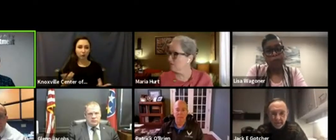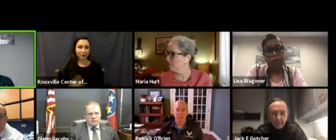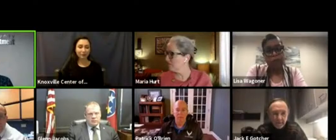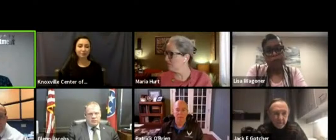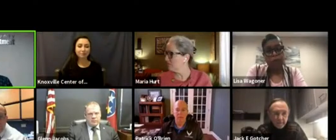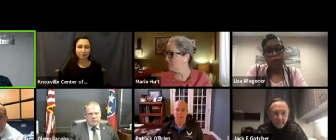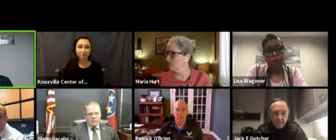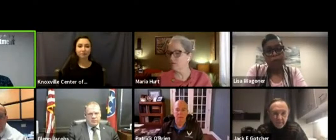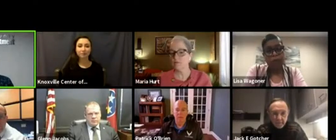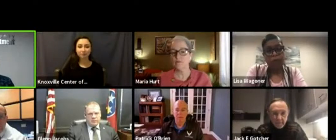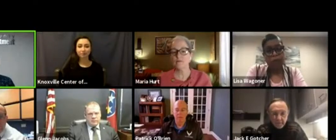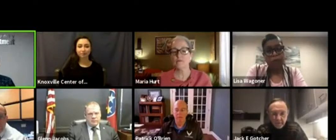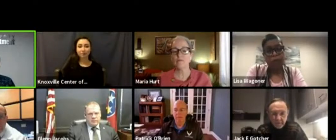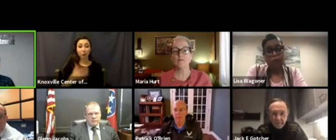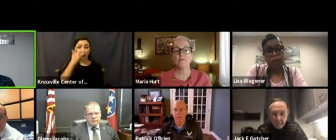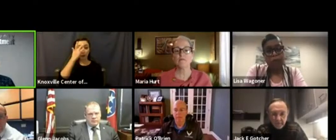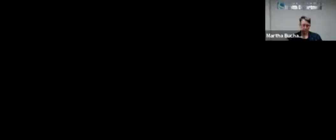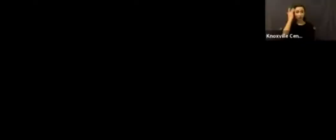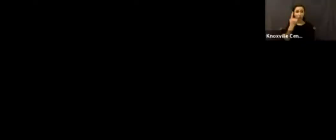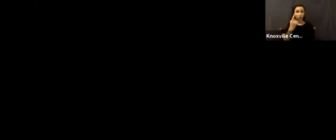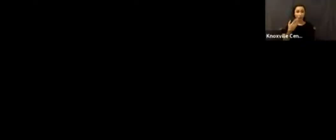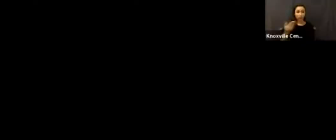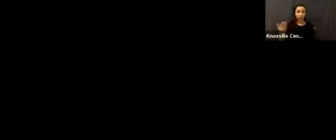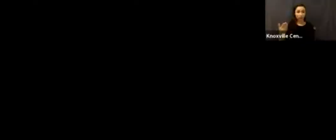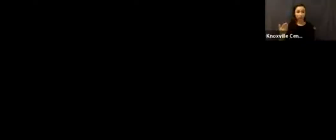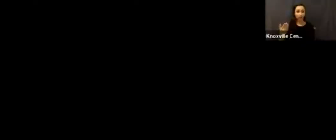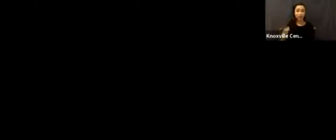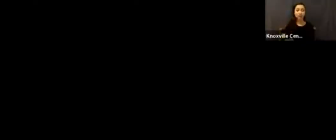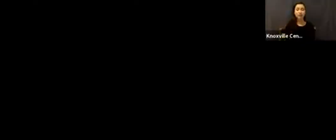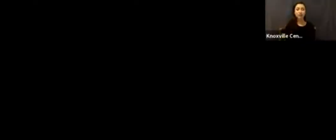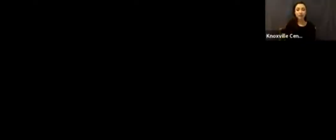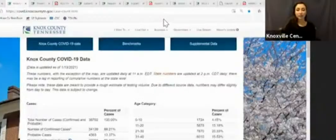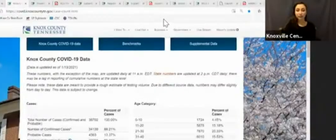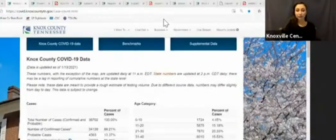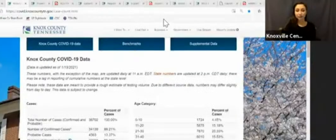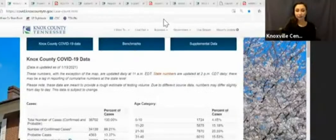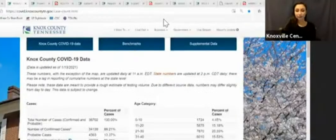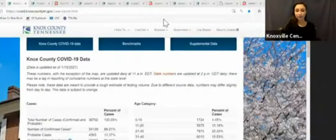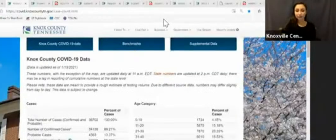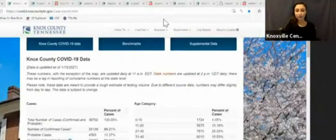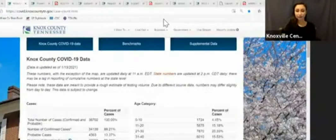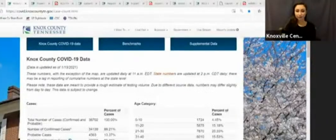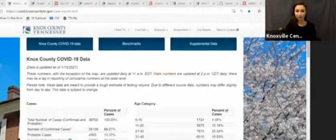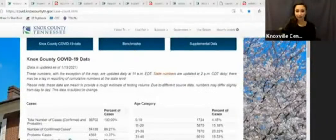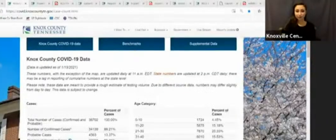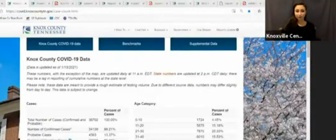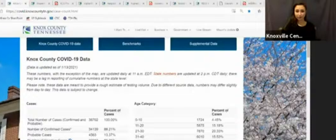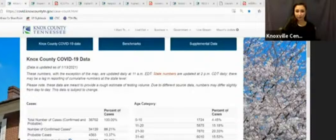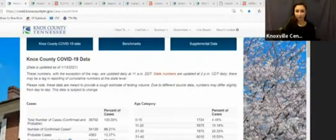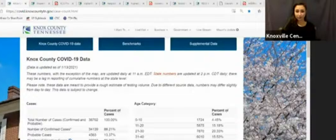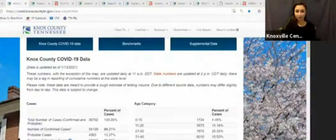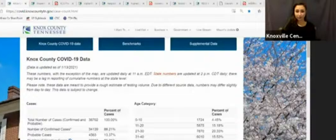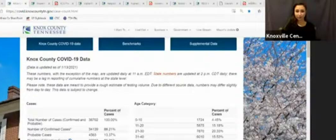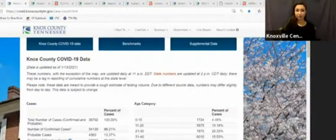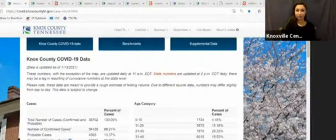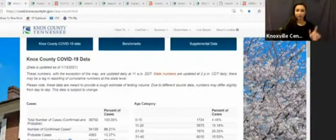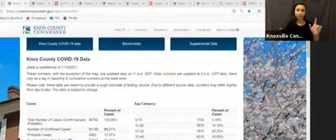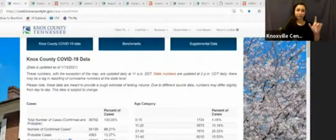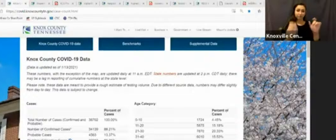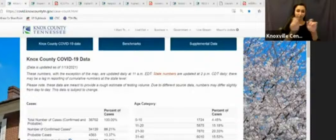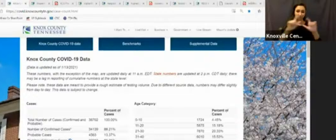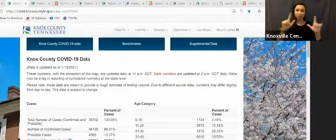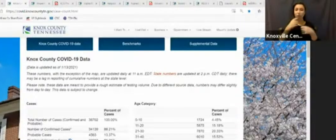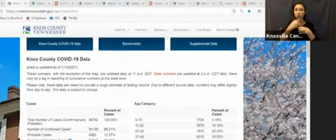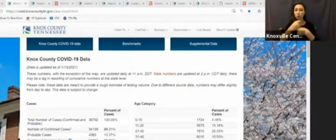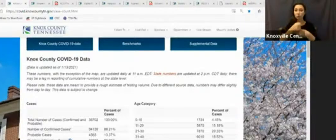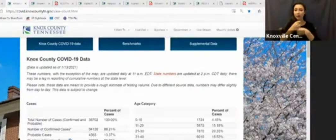Oh, I actually forgot one thing, and while we're pulling up the numbers, we are building with county IT support an online registration